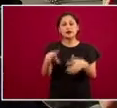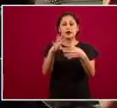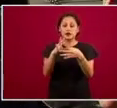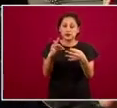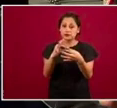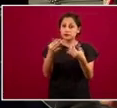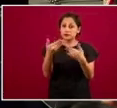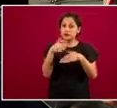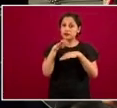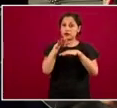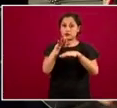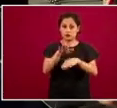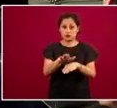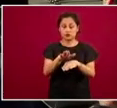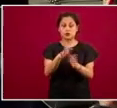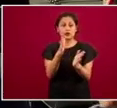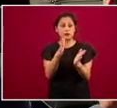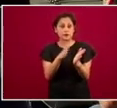protocol.